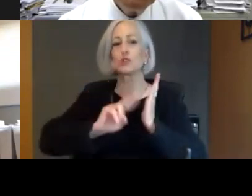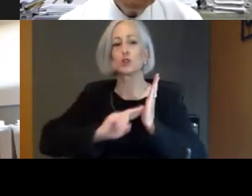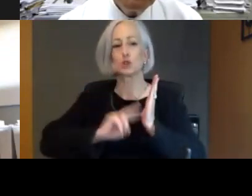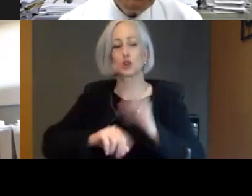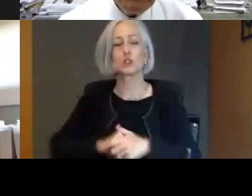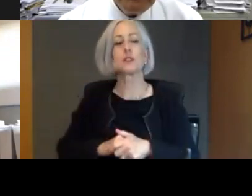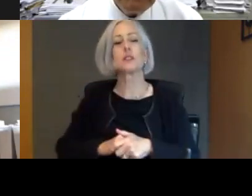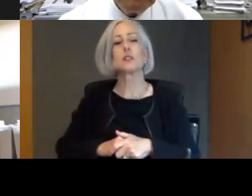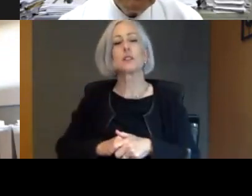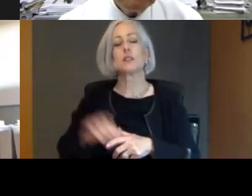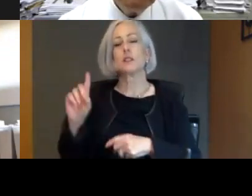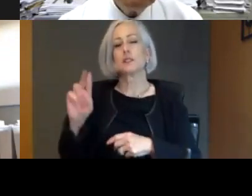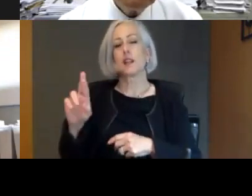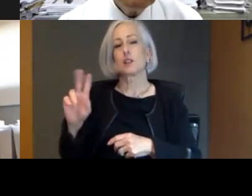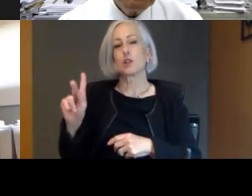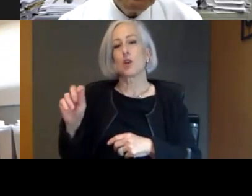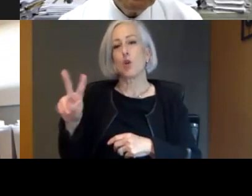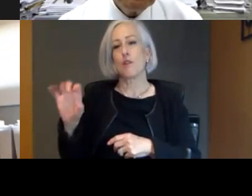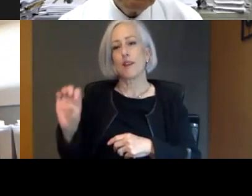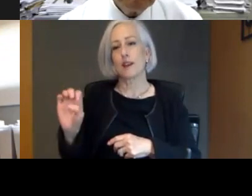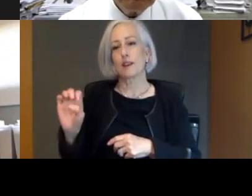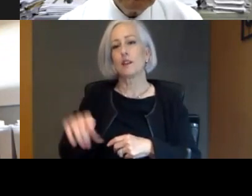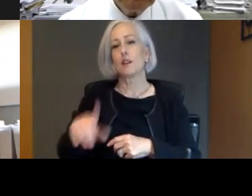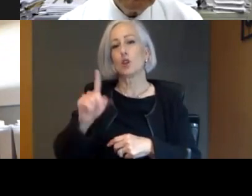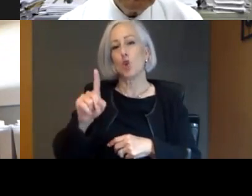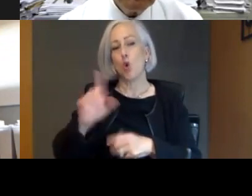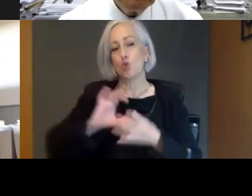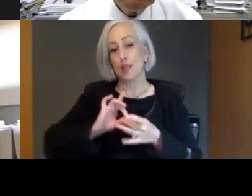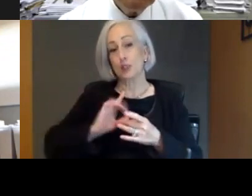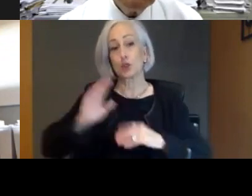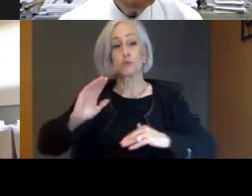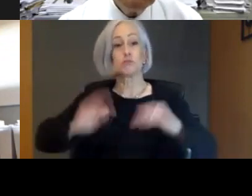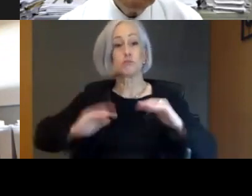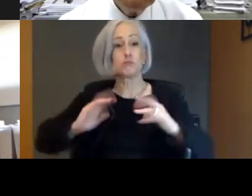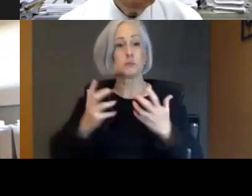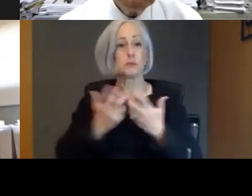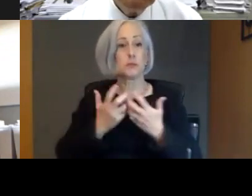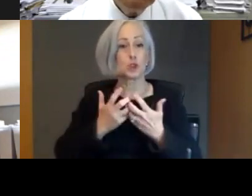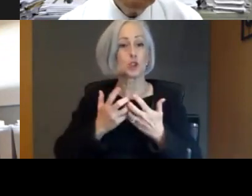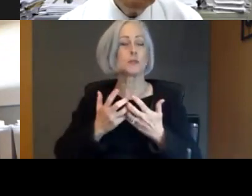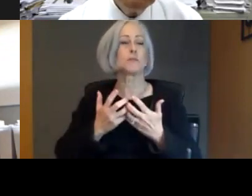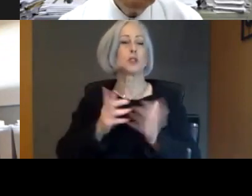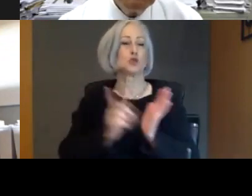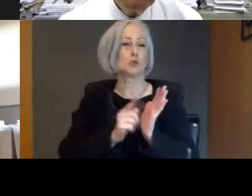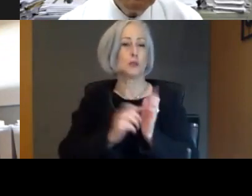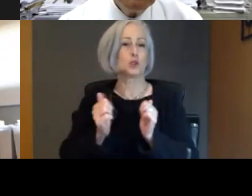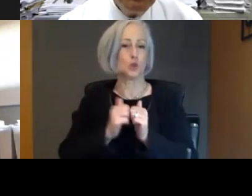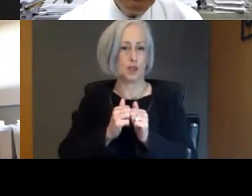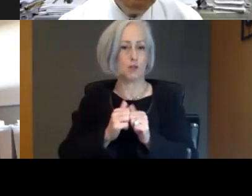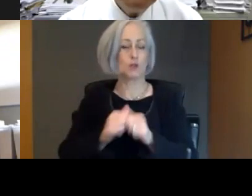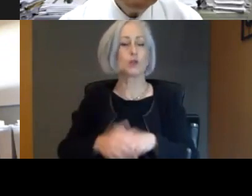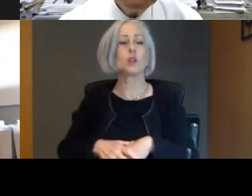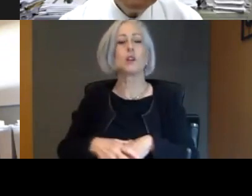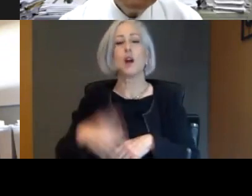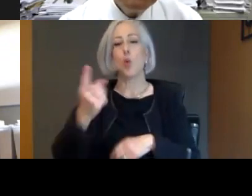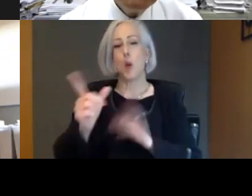Kovac, kind of leveraging your relationships and partnerships to do some research and publish together. And I know you've done at least one